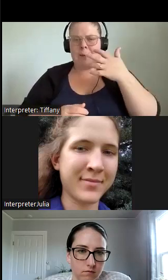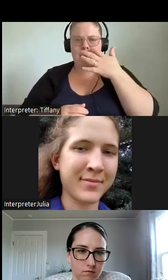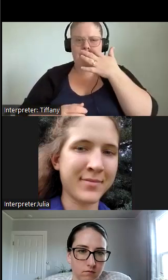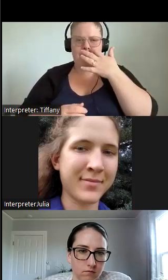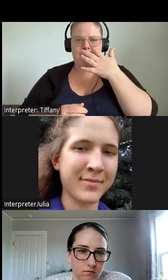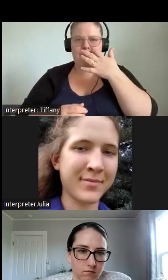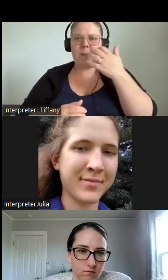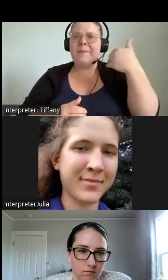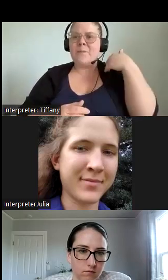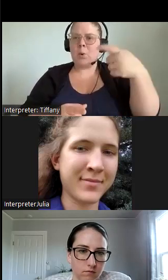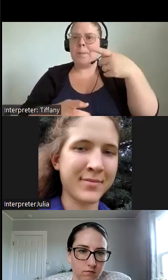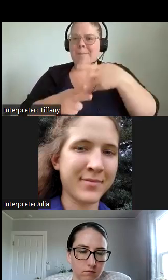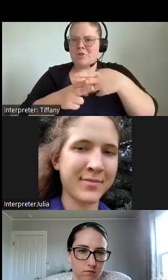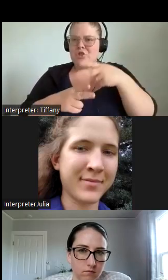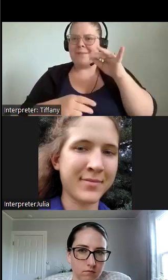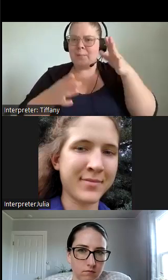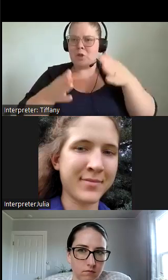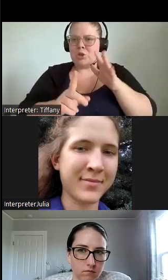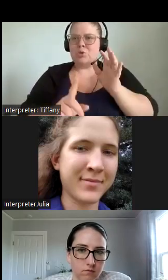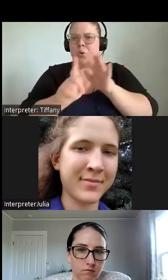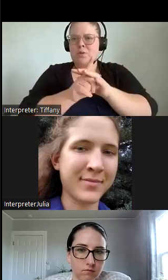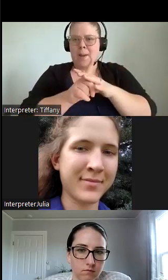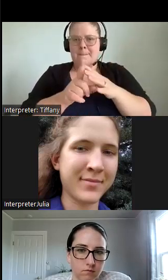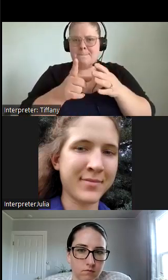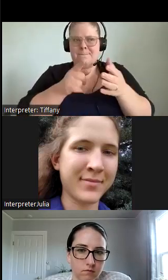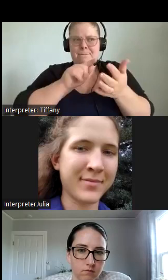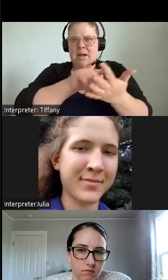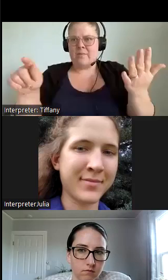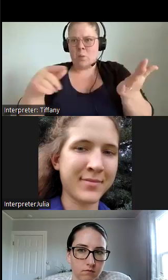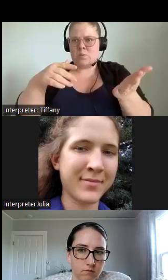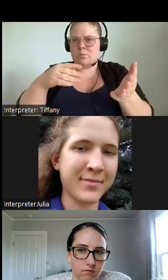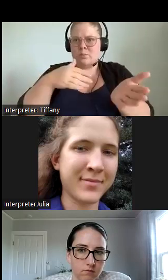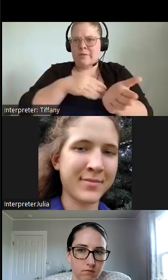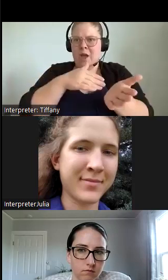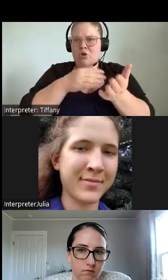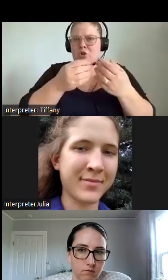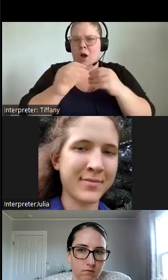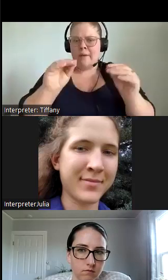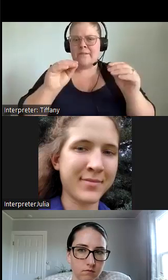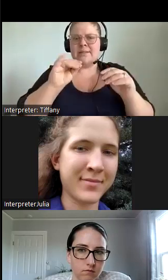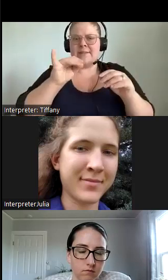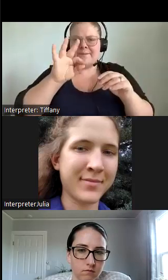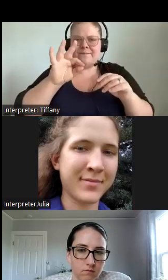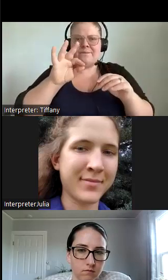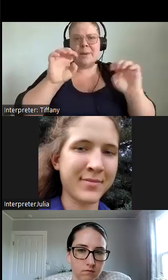So you had said that if people show up at any provider office with emergency and crisis